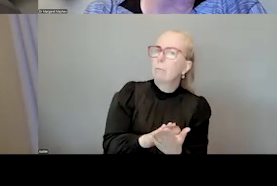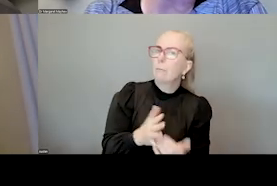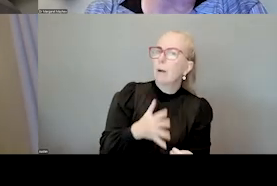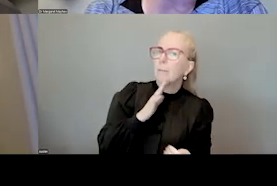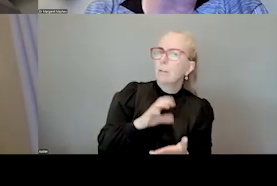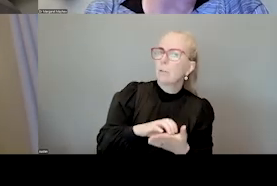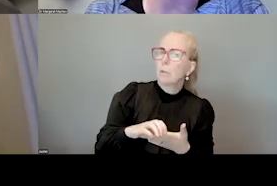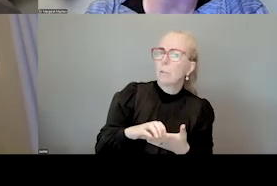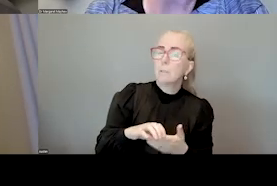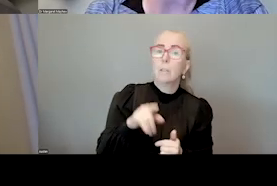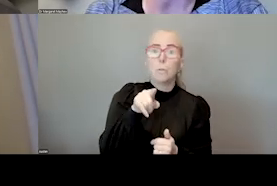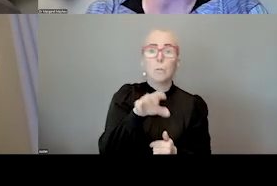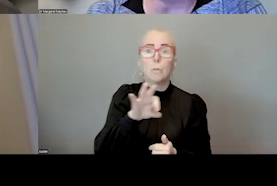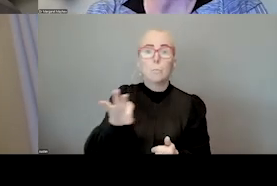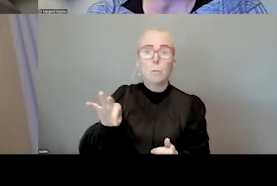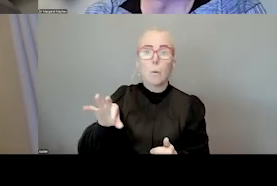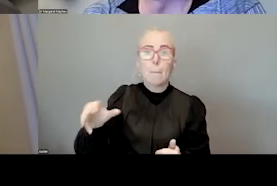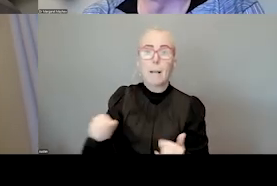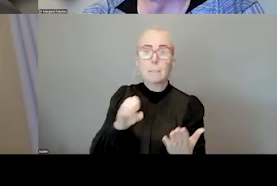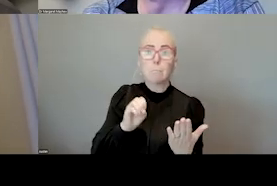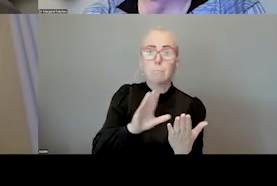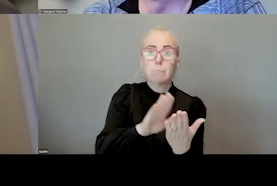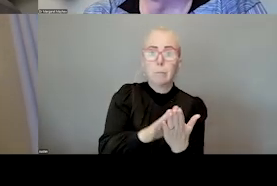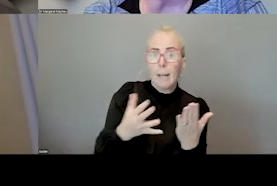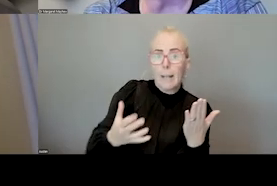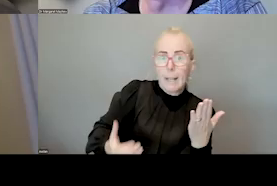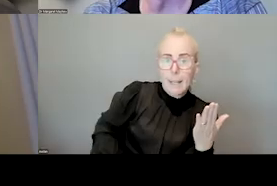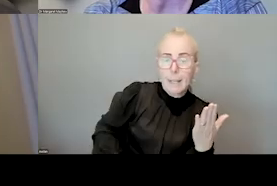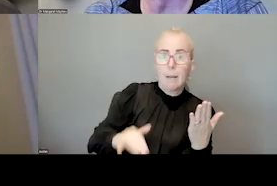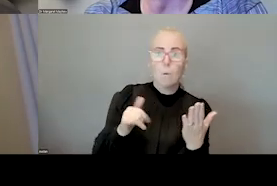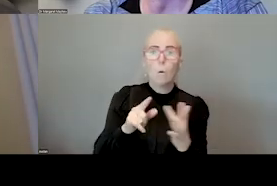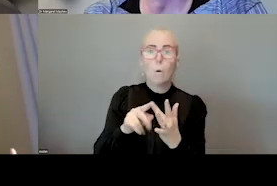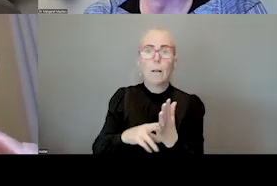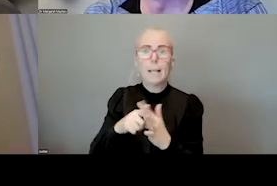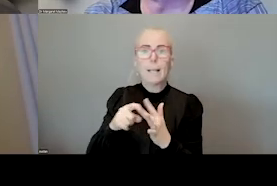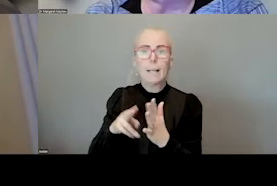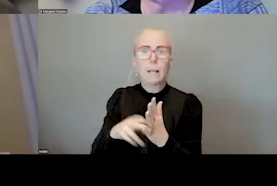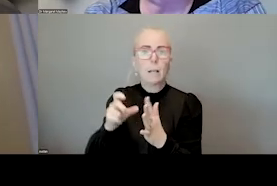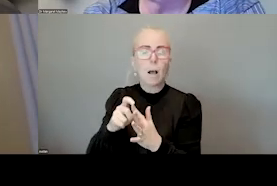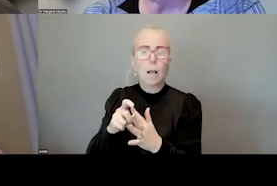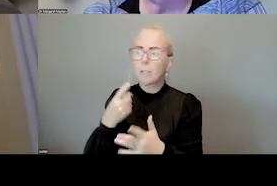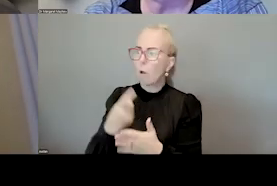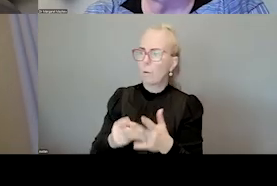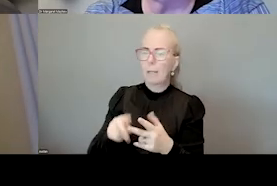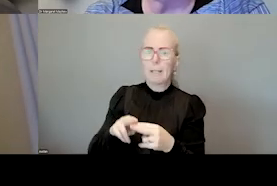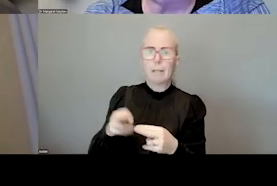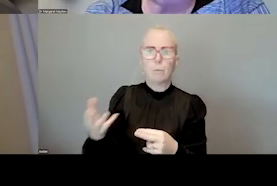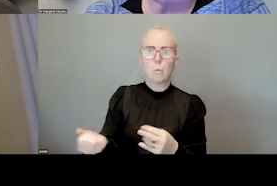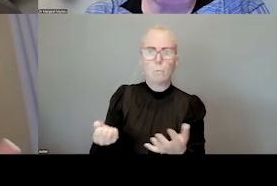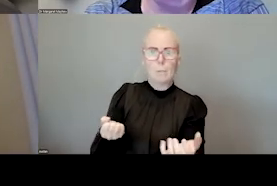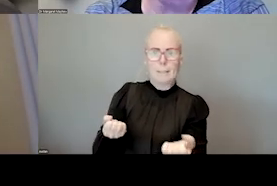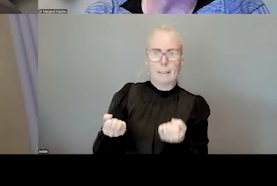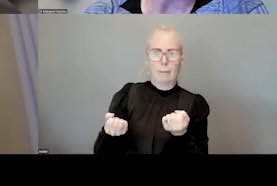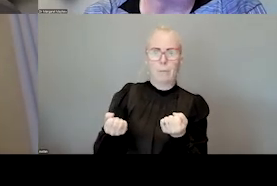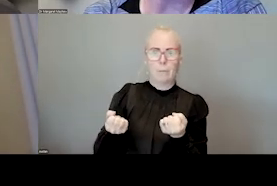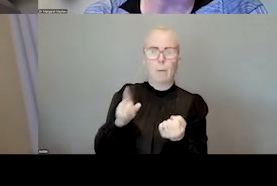income or in-kind income. Right. It's really just if you are getting those things and you would like to note them, you can pop them in, but you're not